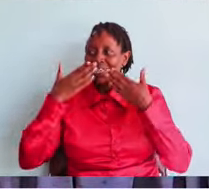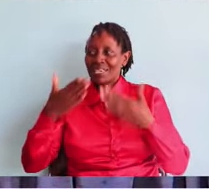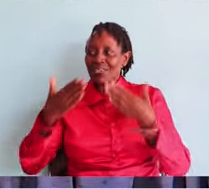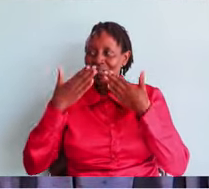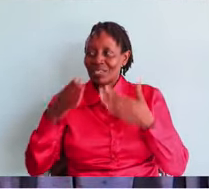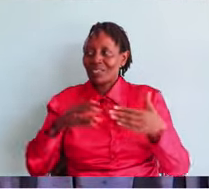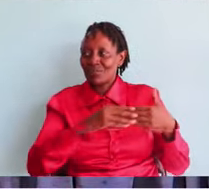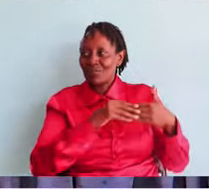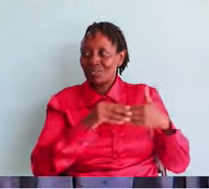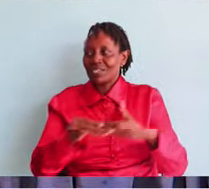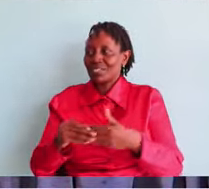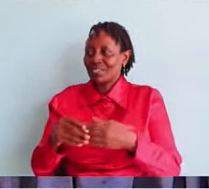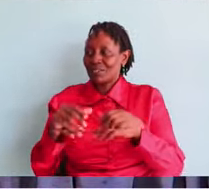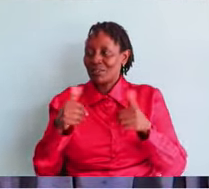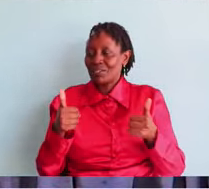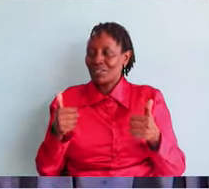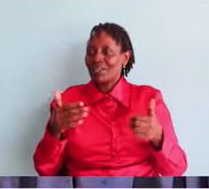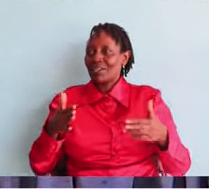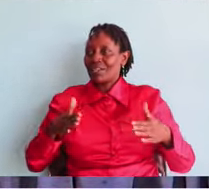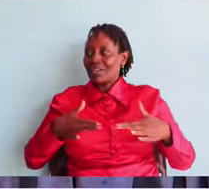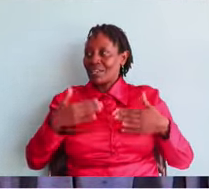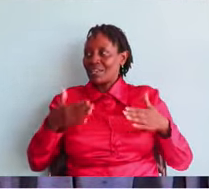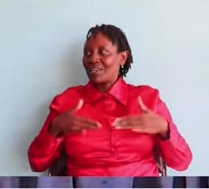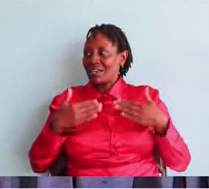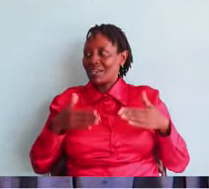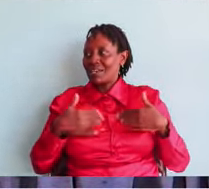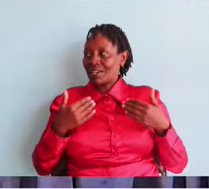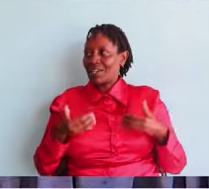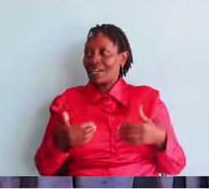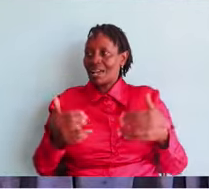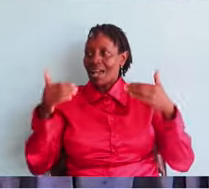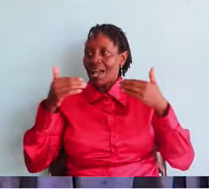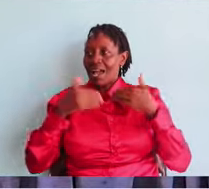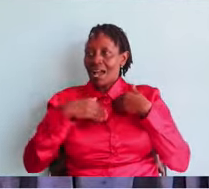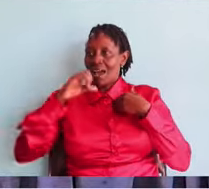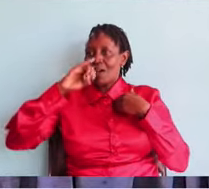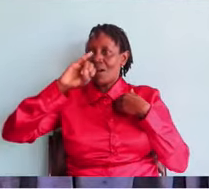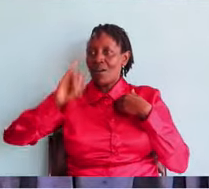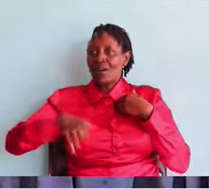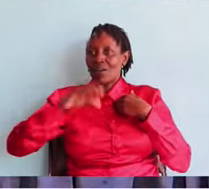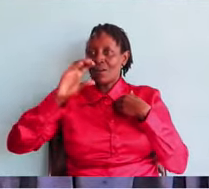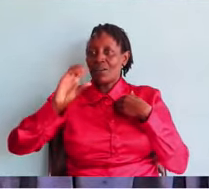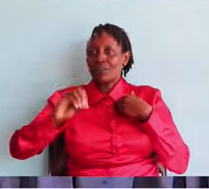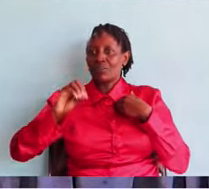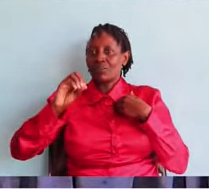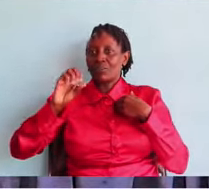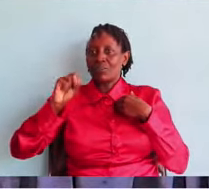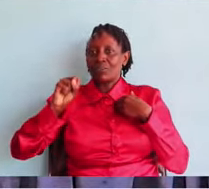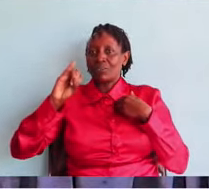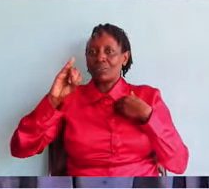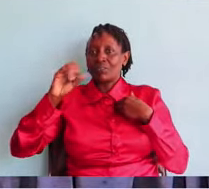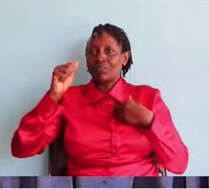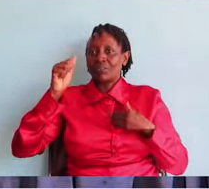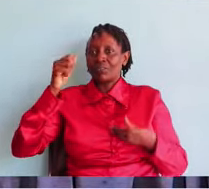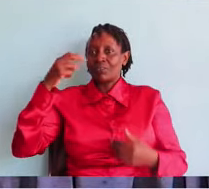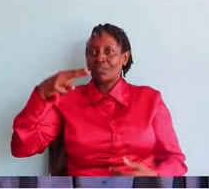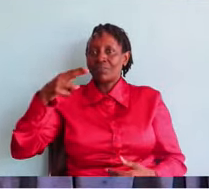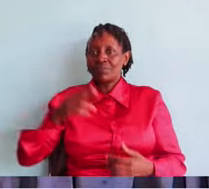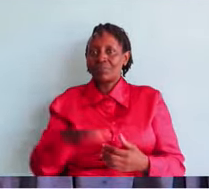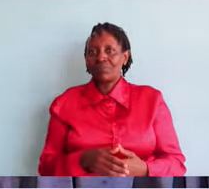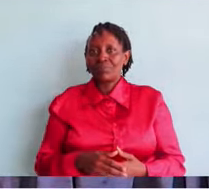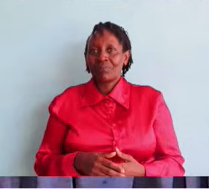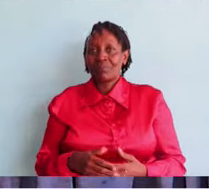well. And we are grateful. We have Reverend Josiah Kirusia and your dear wife, Sarah. Please rise up. I want to acknowledge these servants of